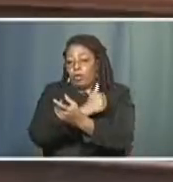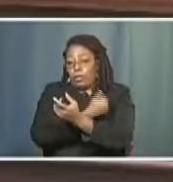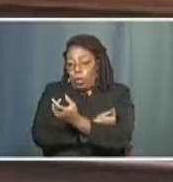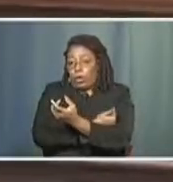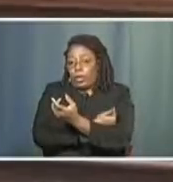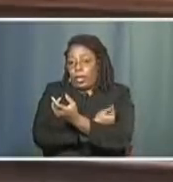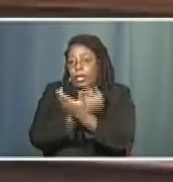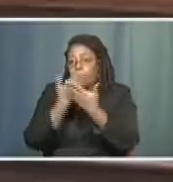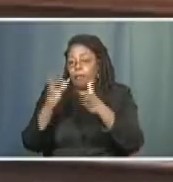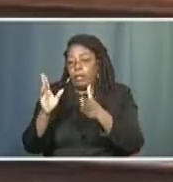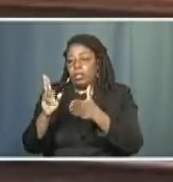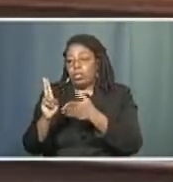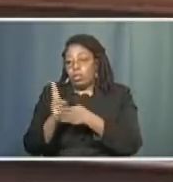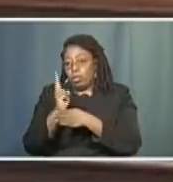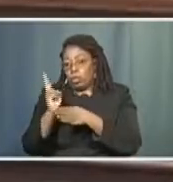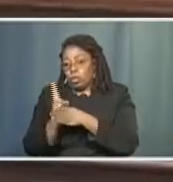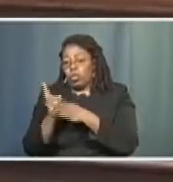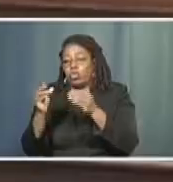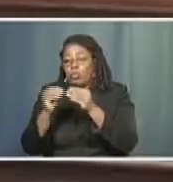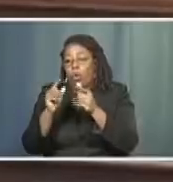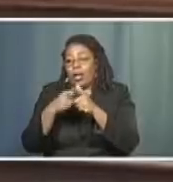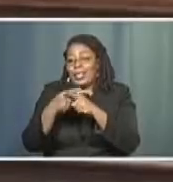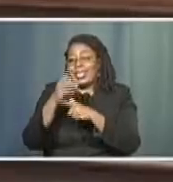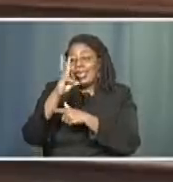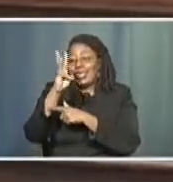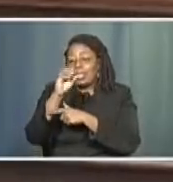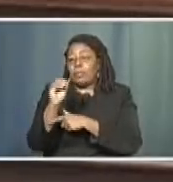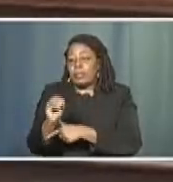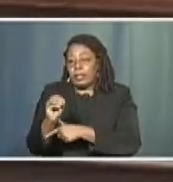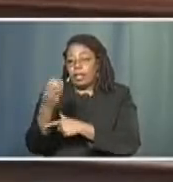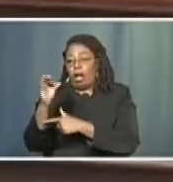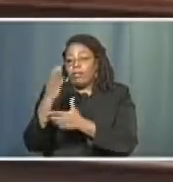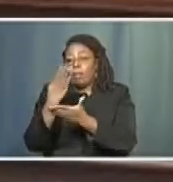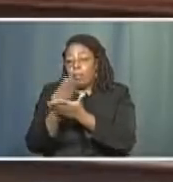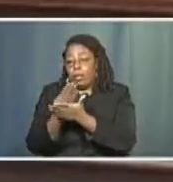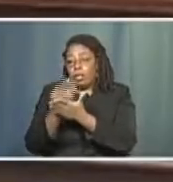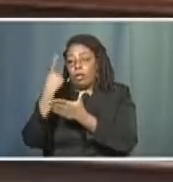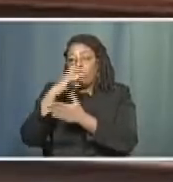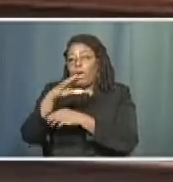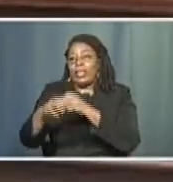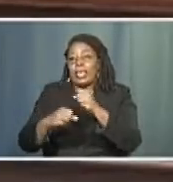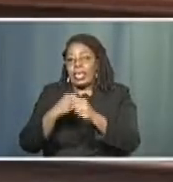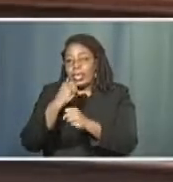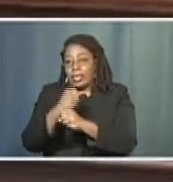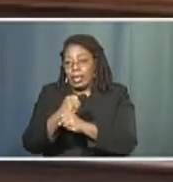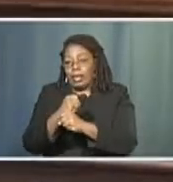already utilized more than 60% of its budget for the entire year.